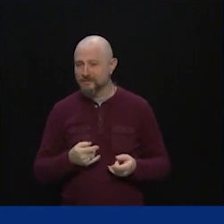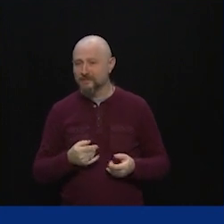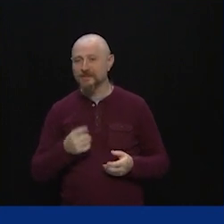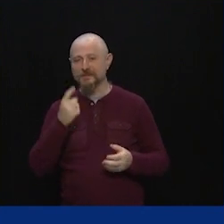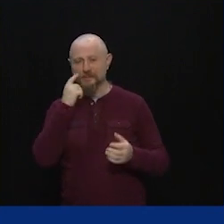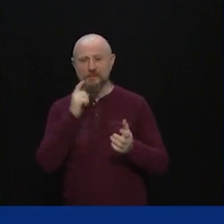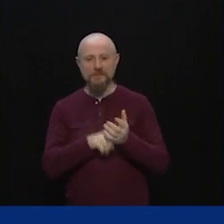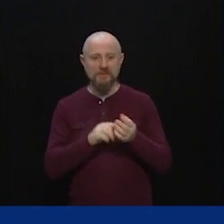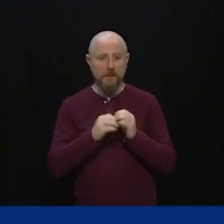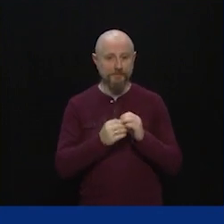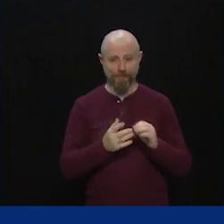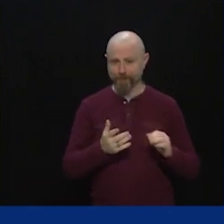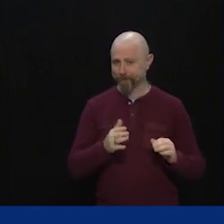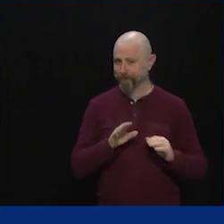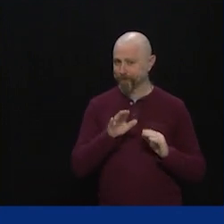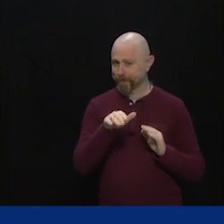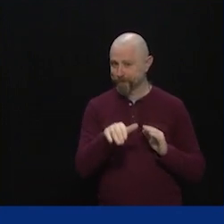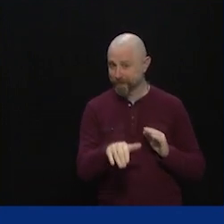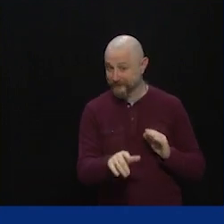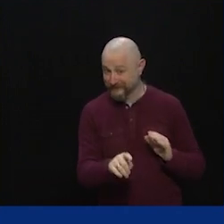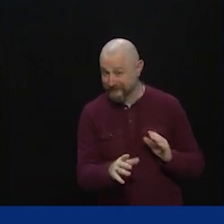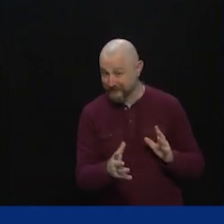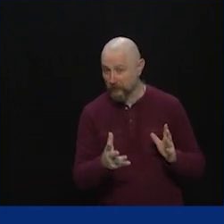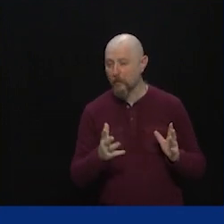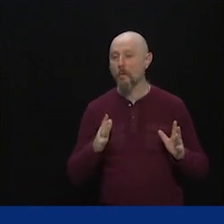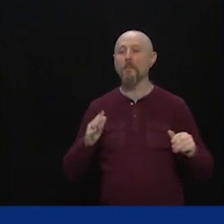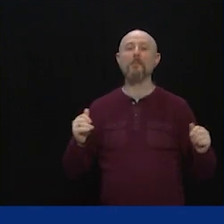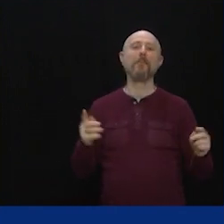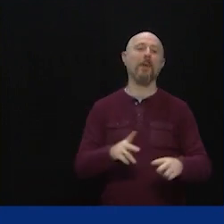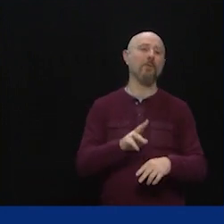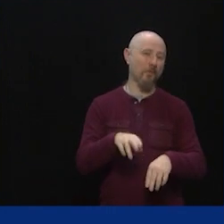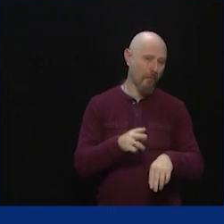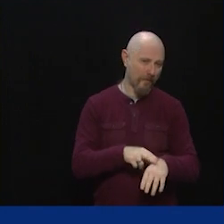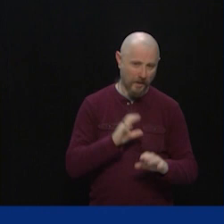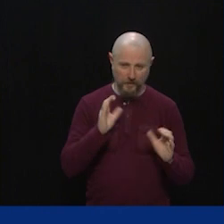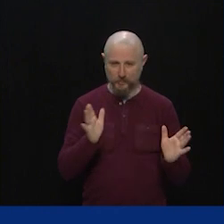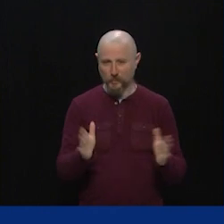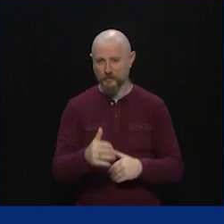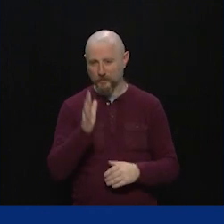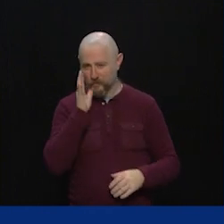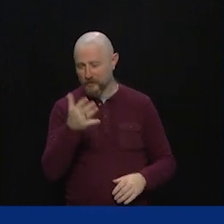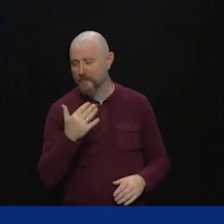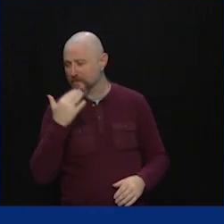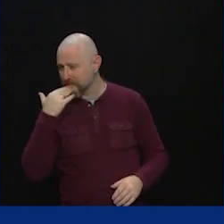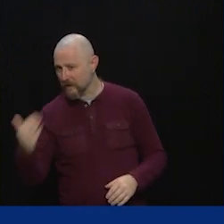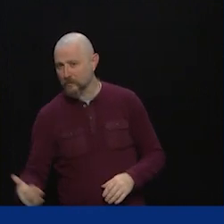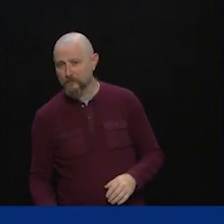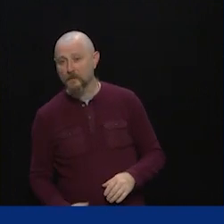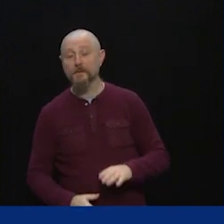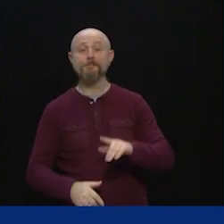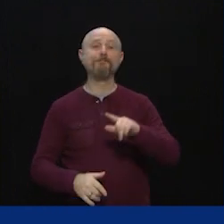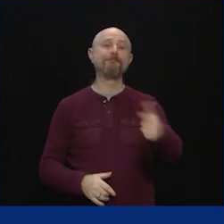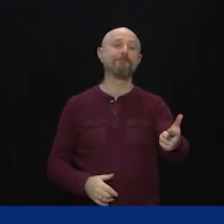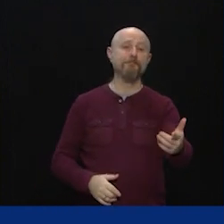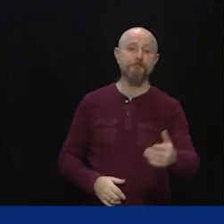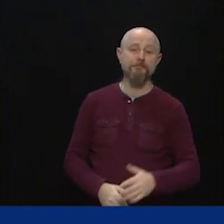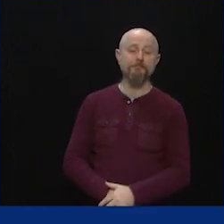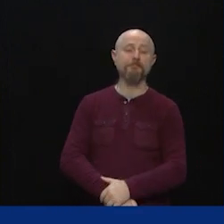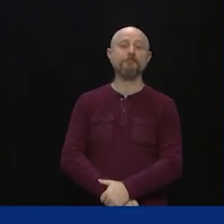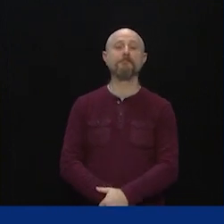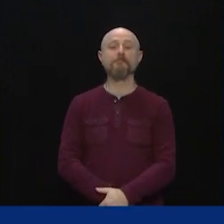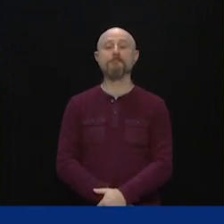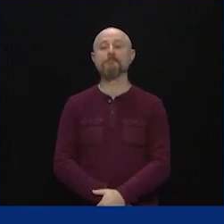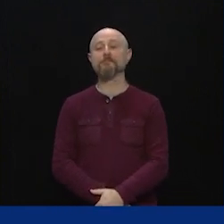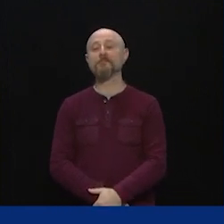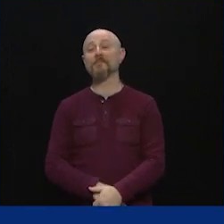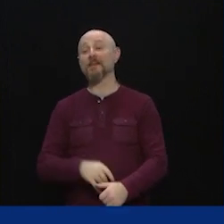going to get everybody back to normal in a classroom. But thank you. Question over here? Yeah, is the state officially adopting the